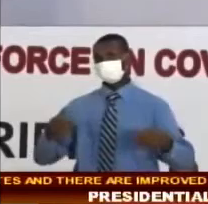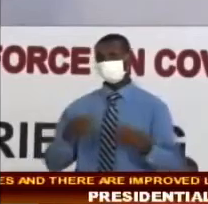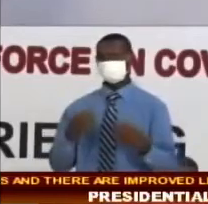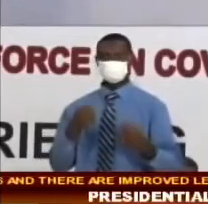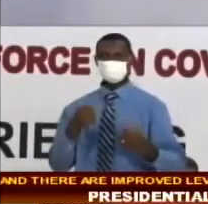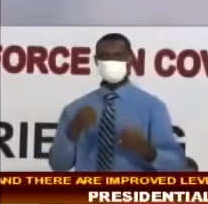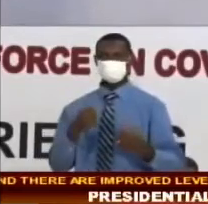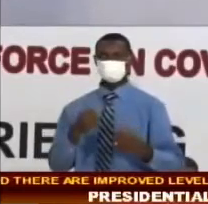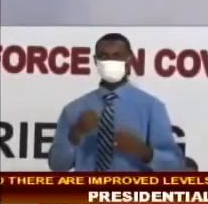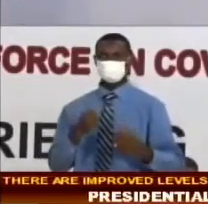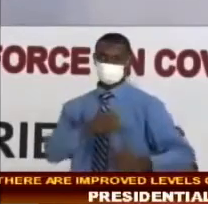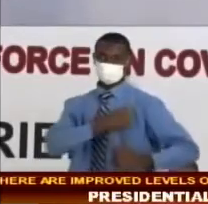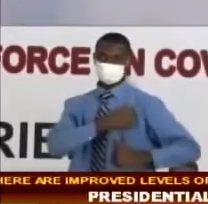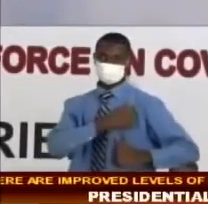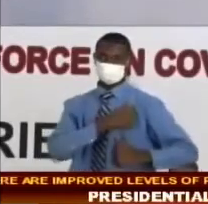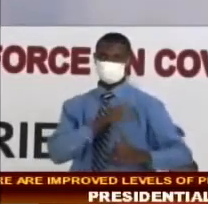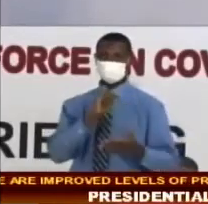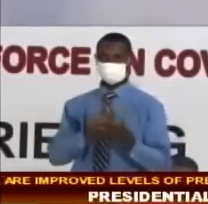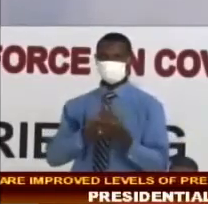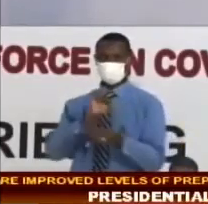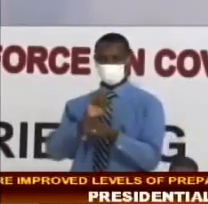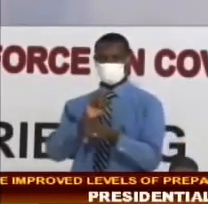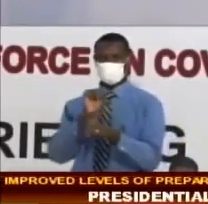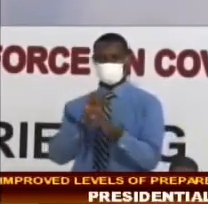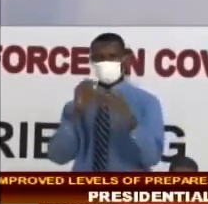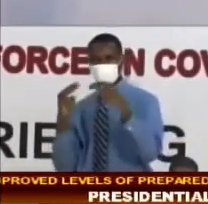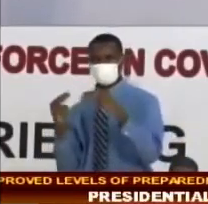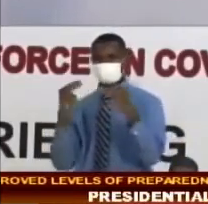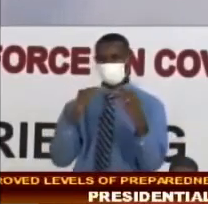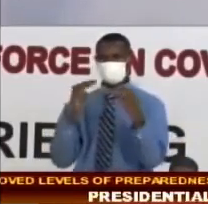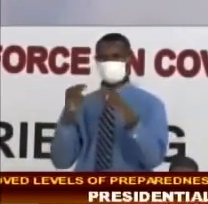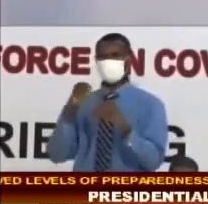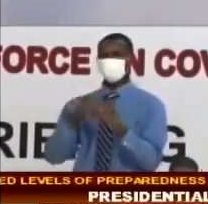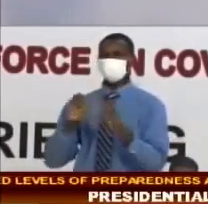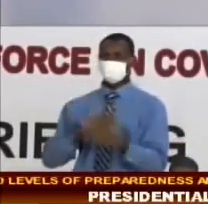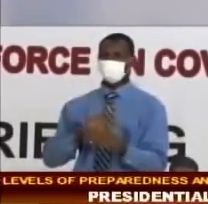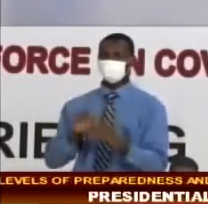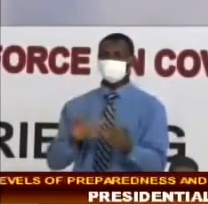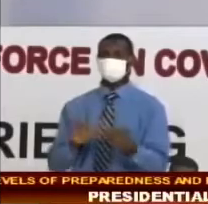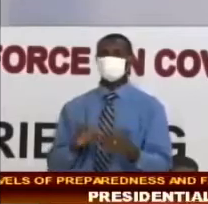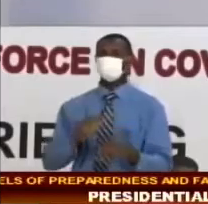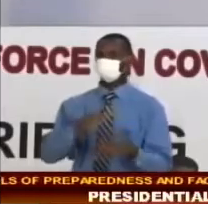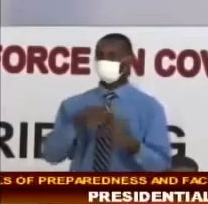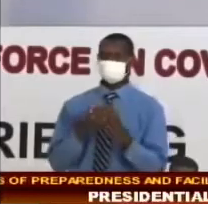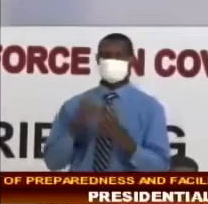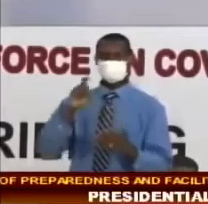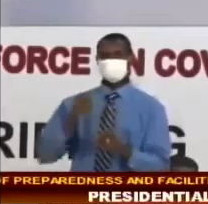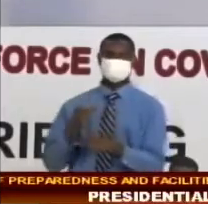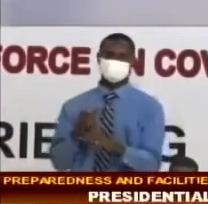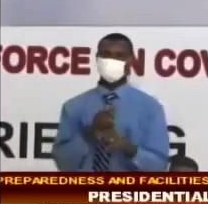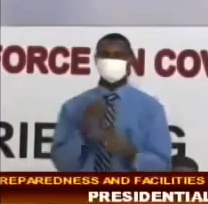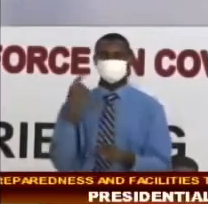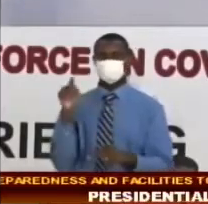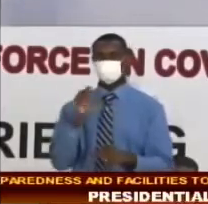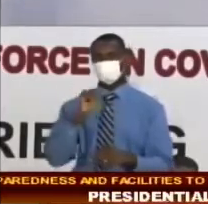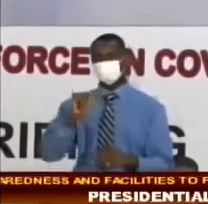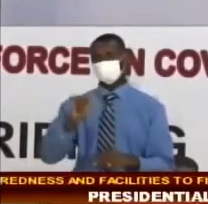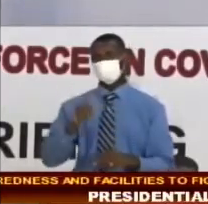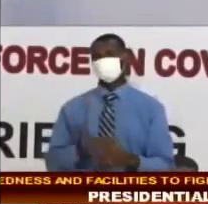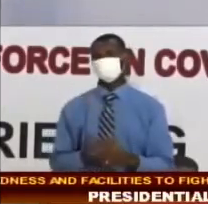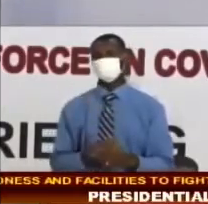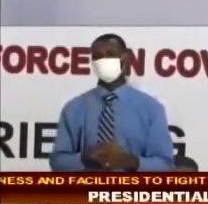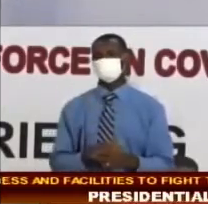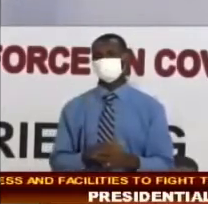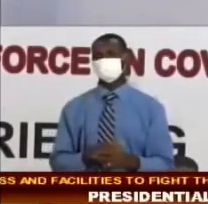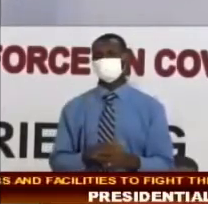soldiers in this battle, in this war, you also are. And I think it won't be out of